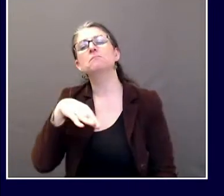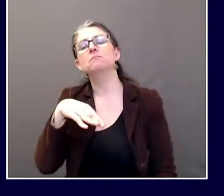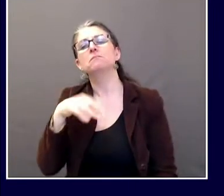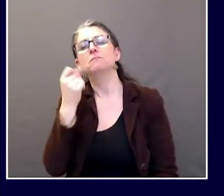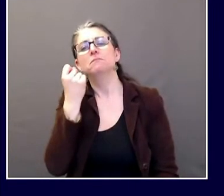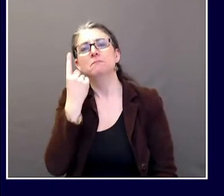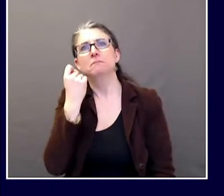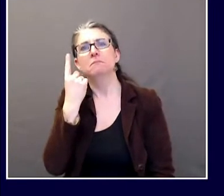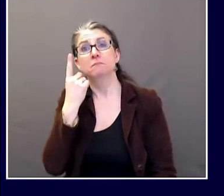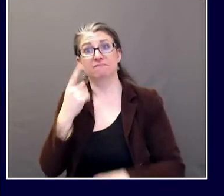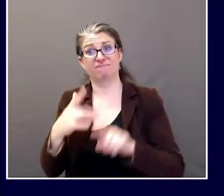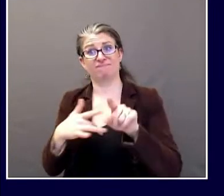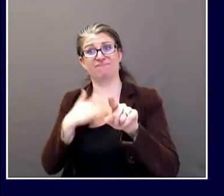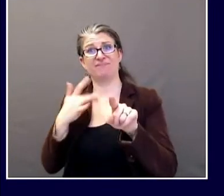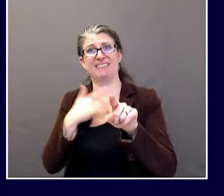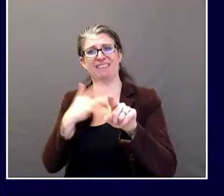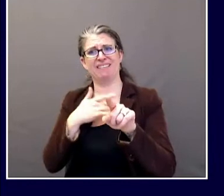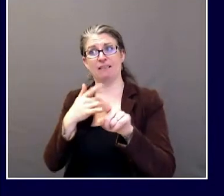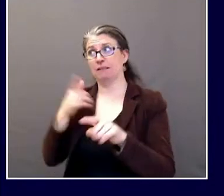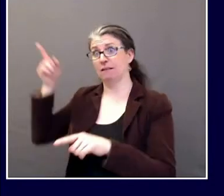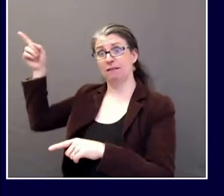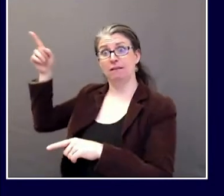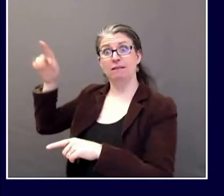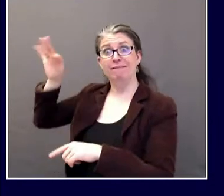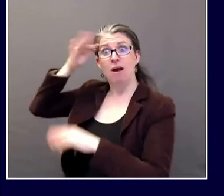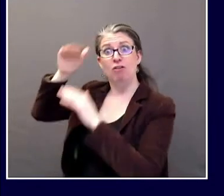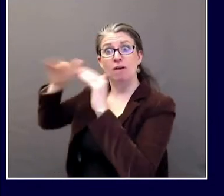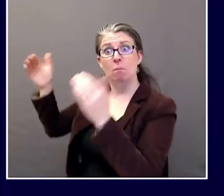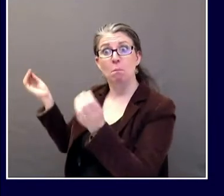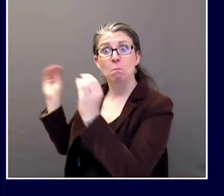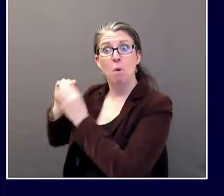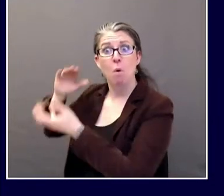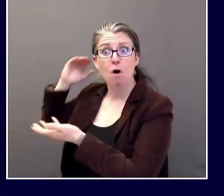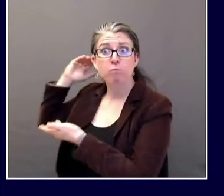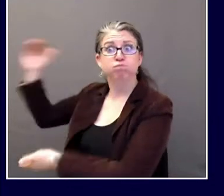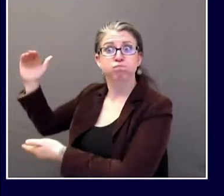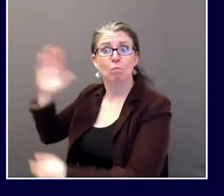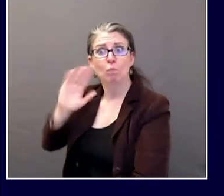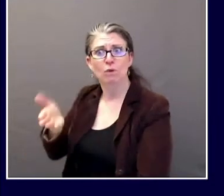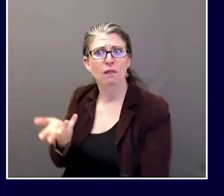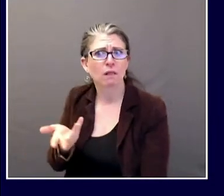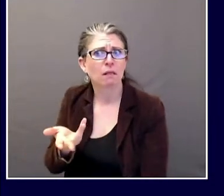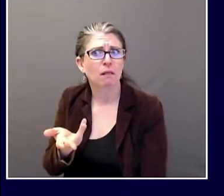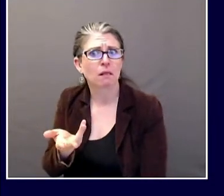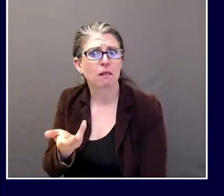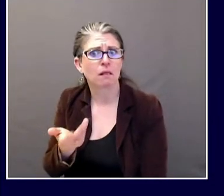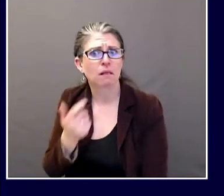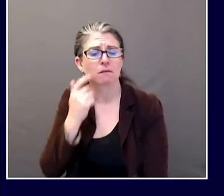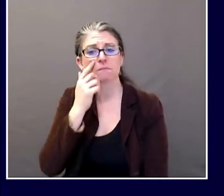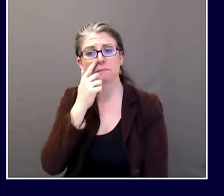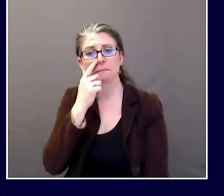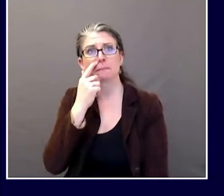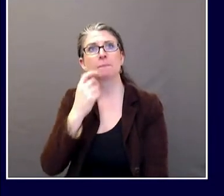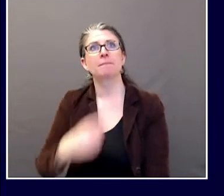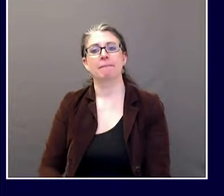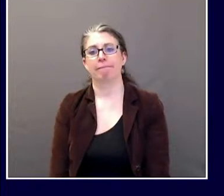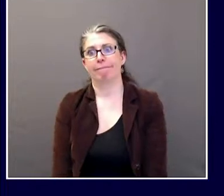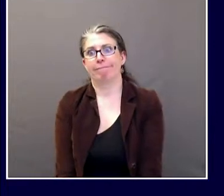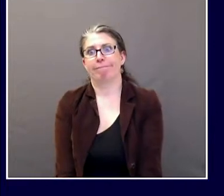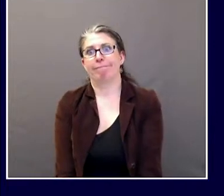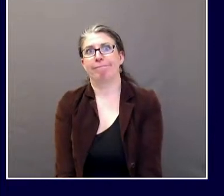Yeah, Brian, I can only share with you what I've been briefed out on by the US CDC and Warp Speed and what I've